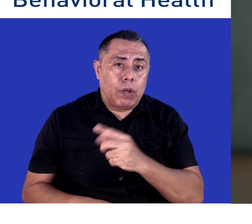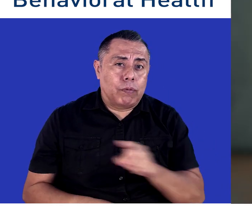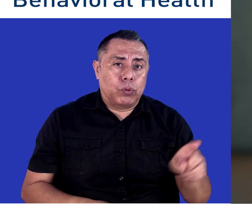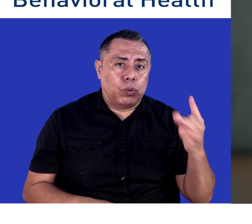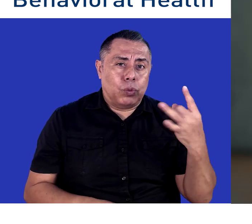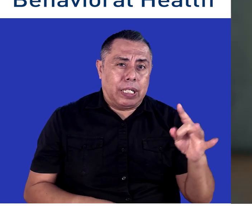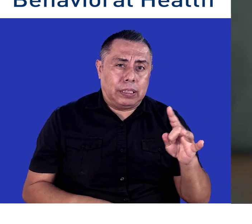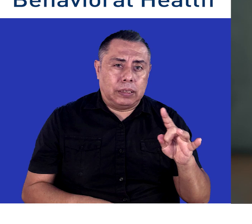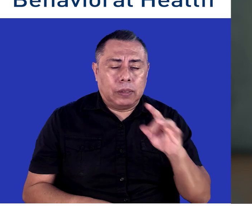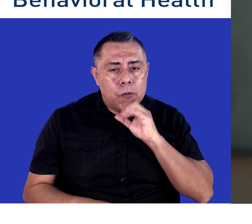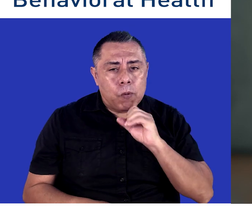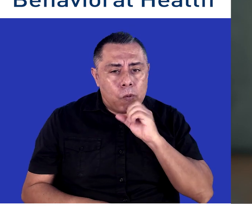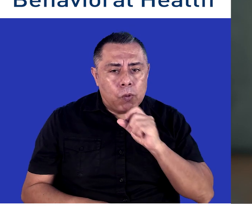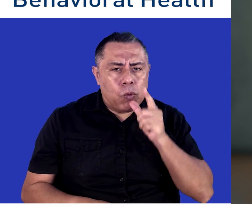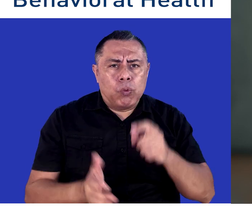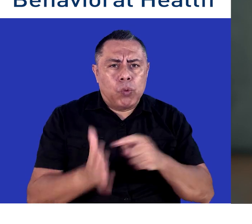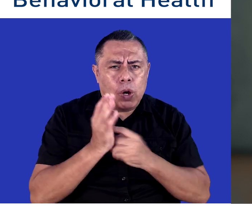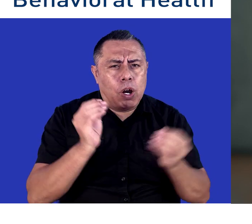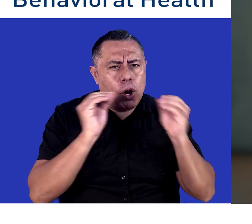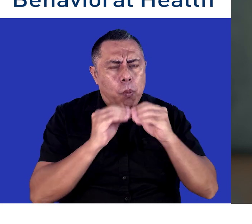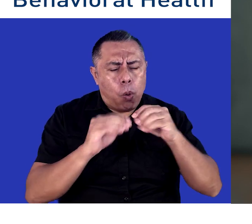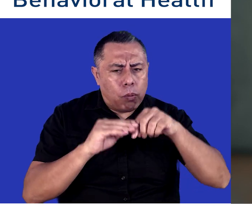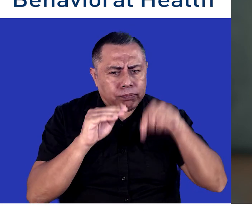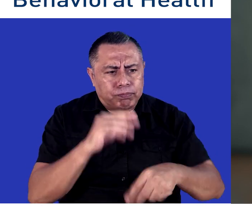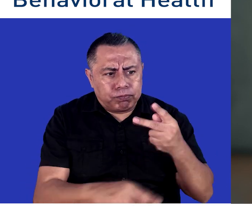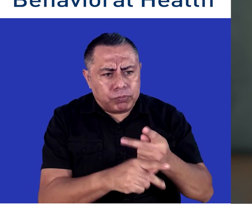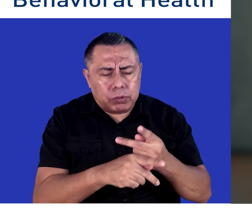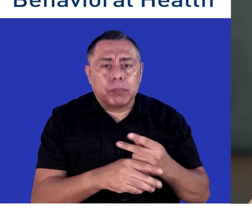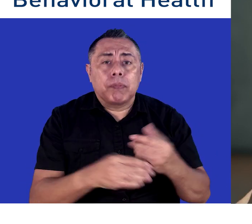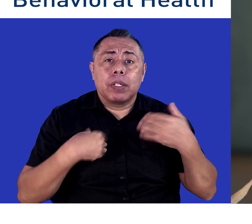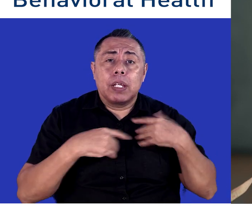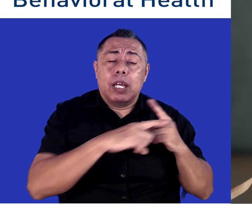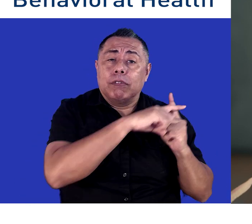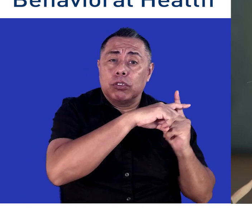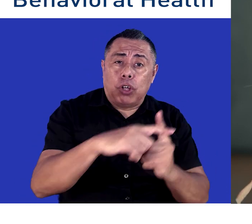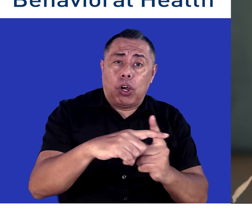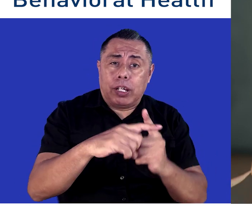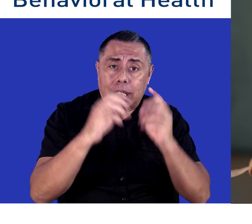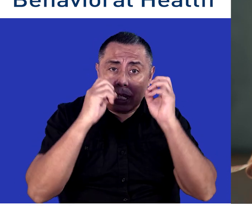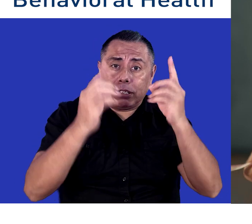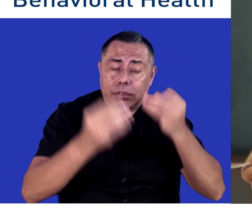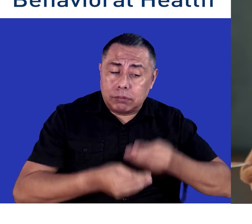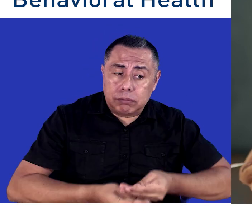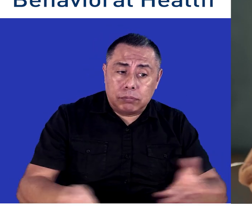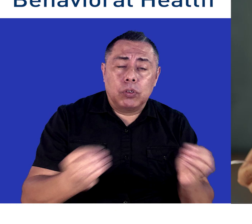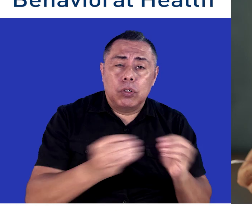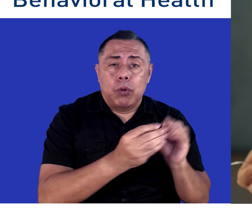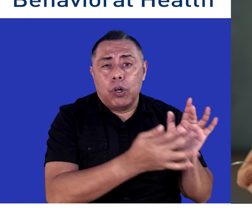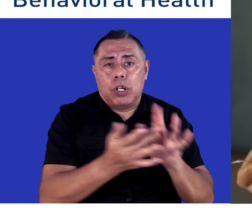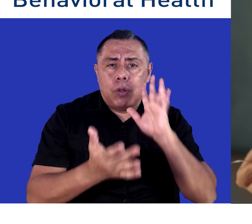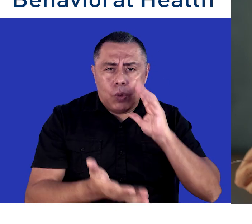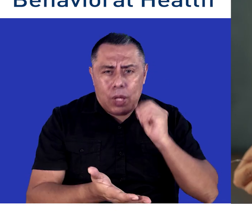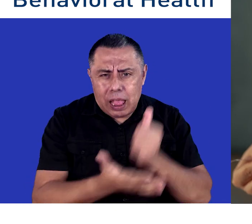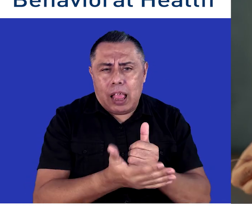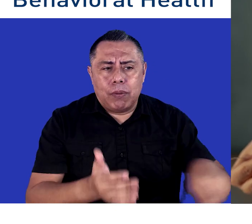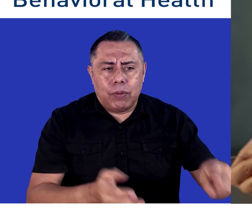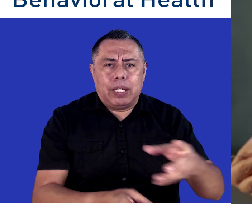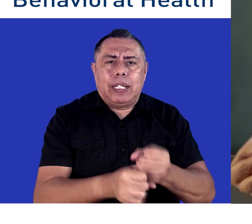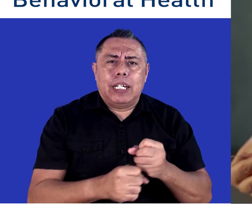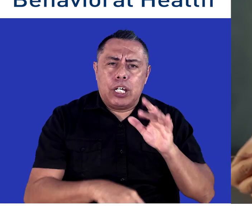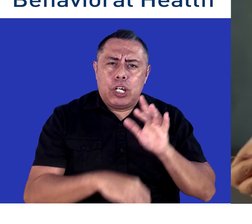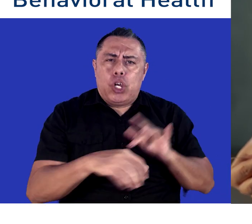years old who require this higher level of care. Targeted education and outreach will also help facilitate